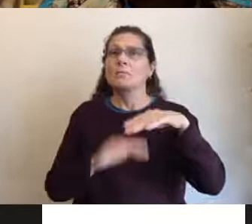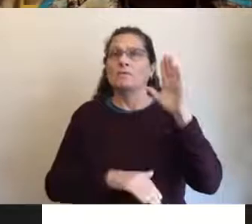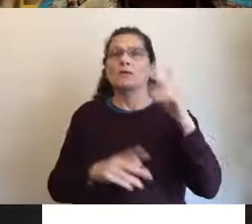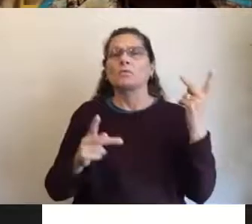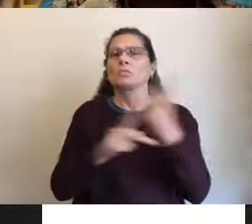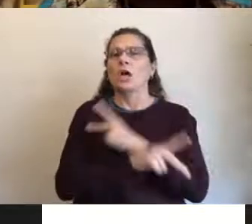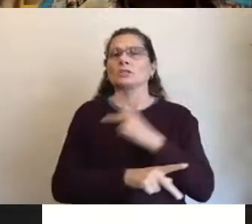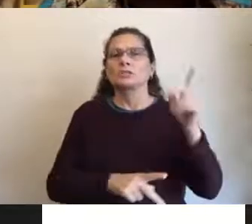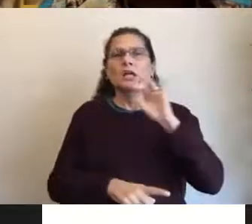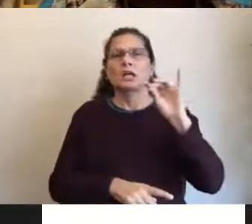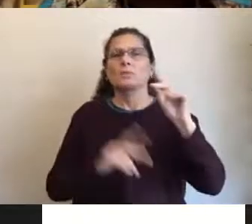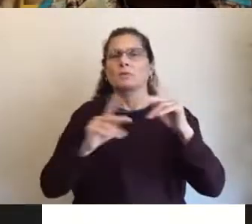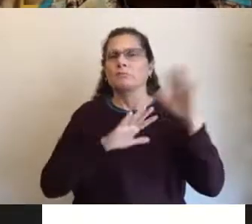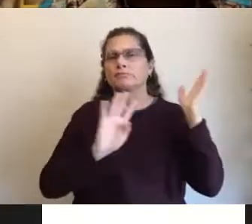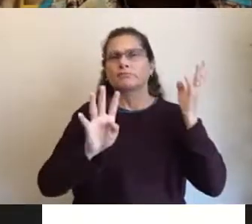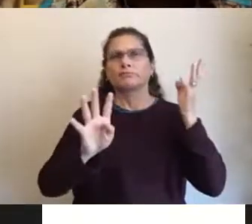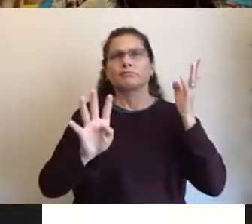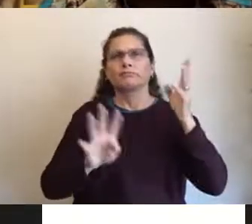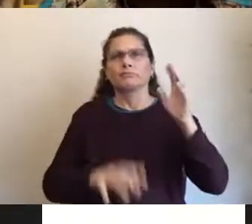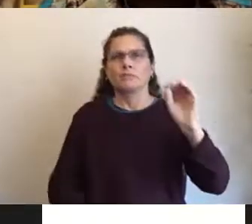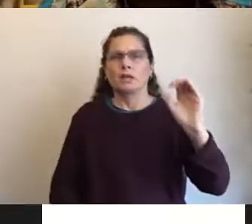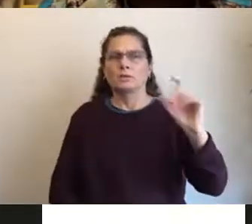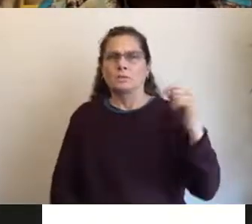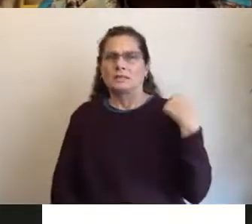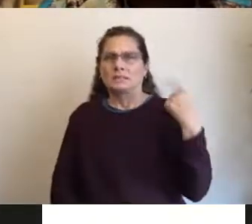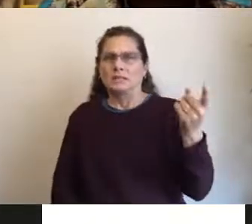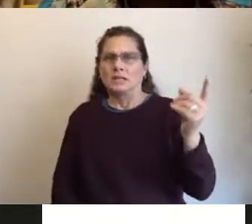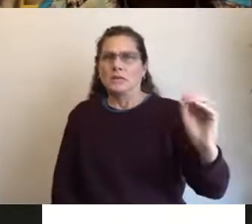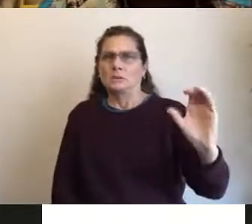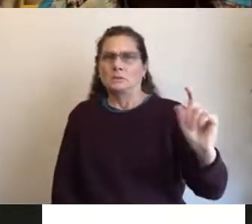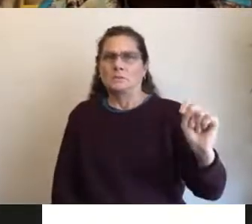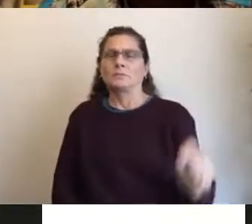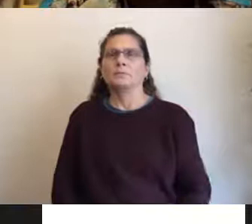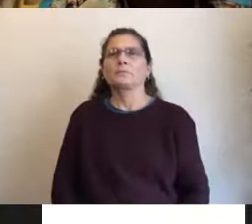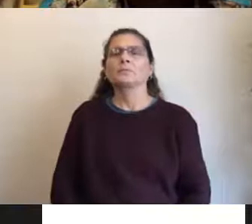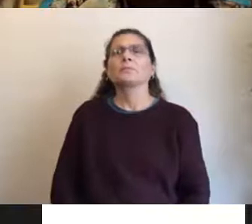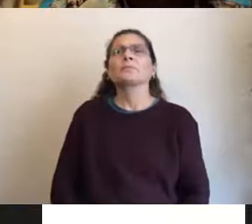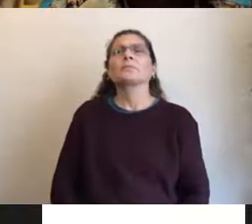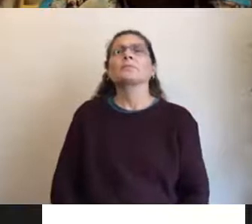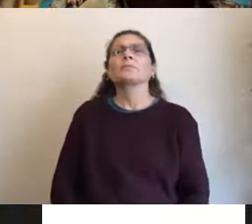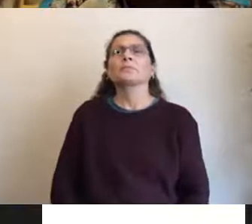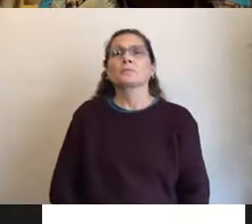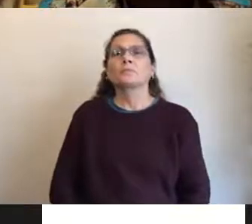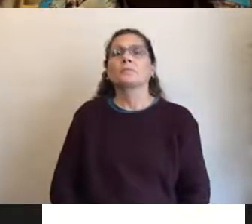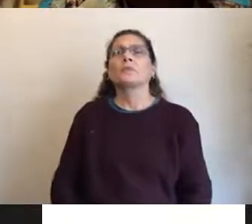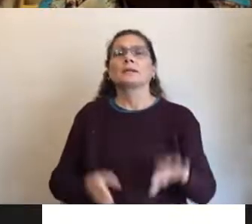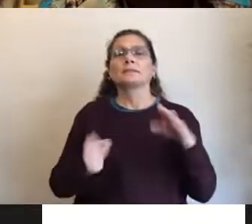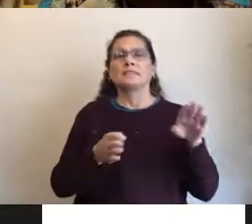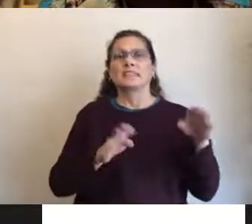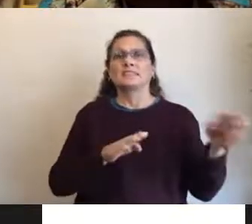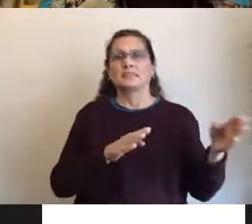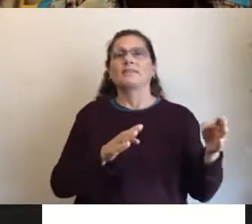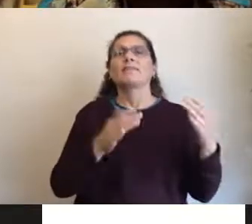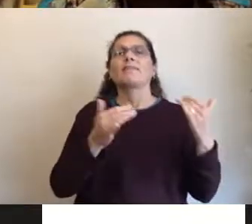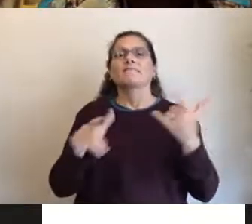October. Secondly, we're seeing a lot more deaths. We're seeing deaths increasing, specifically with a notable increase in the suburban